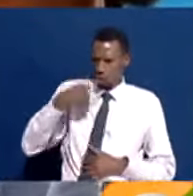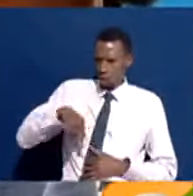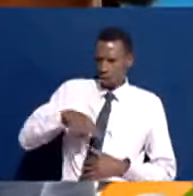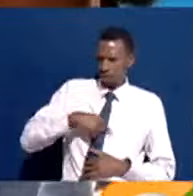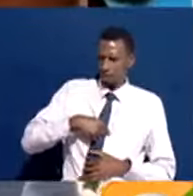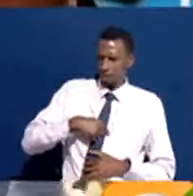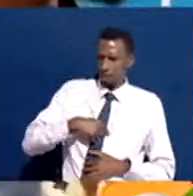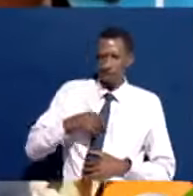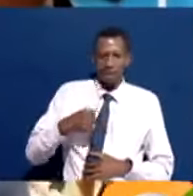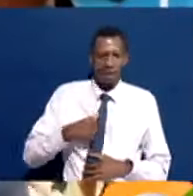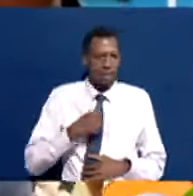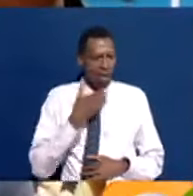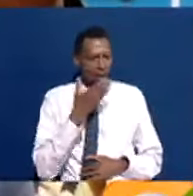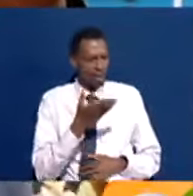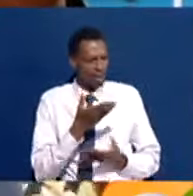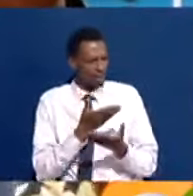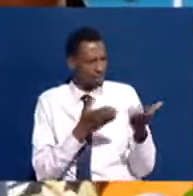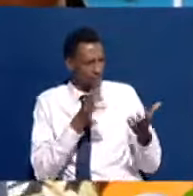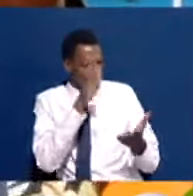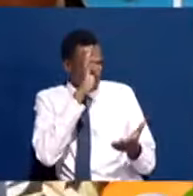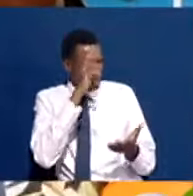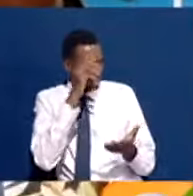Nikamwambia, si nyinyi ni ofisa,